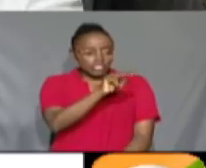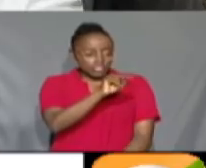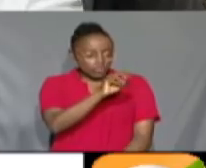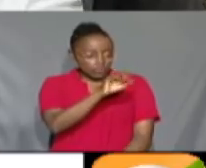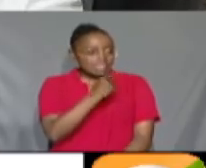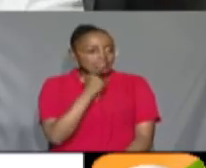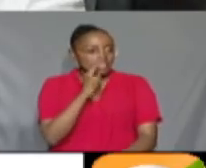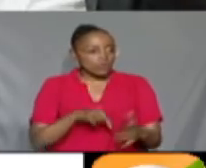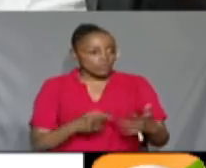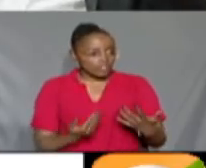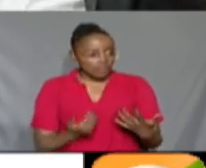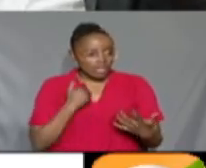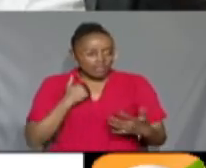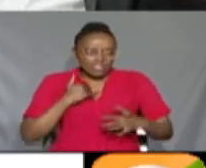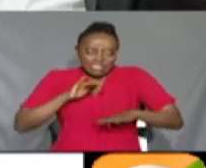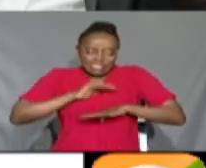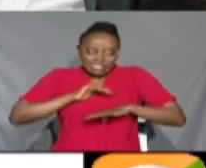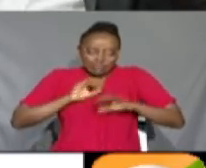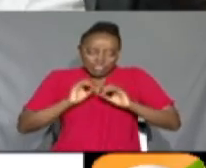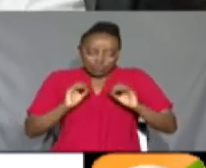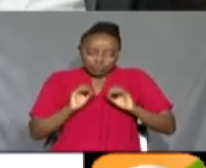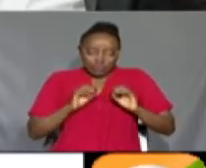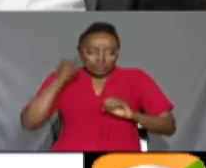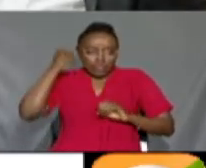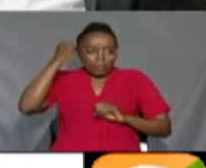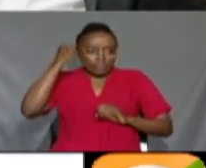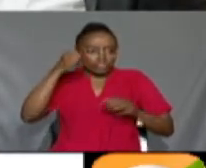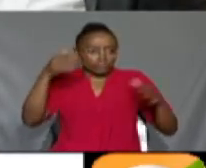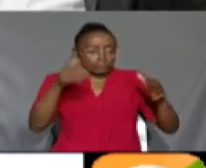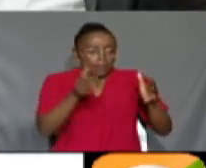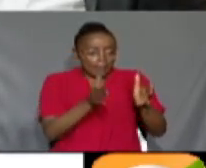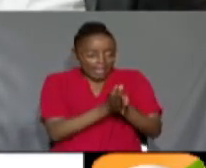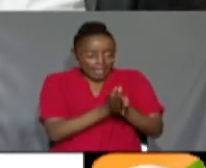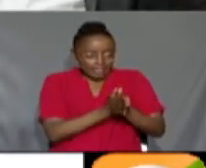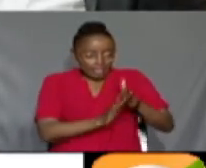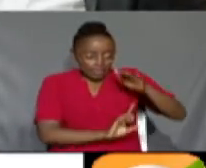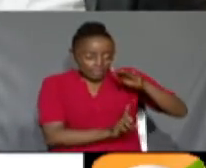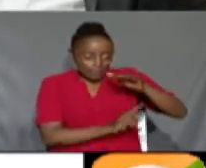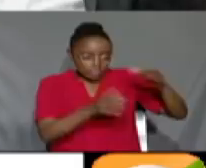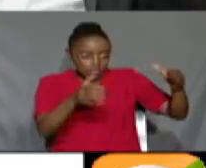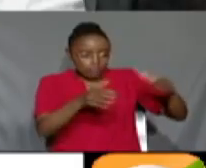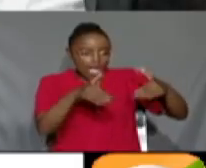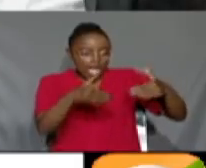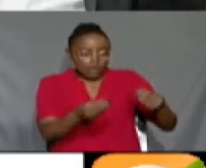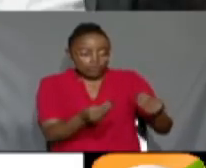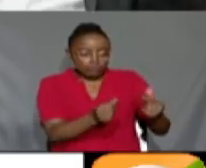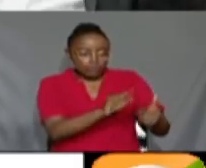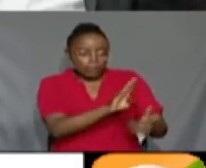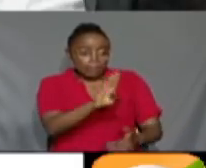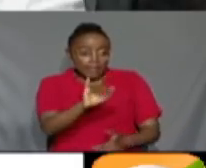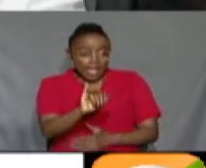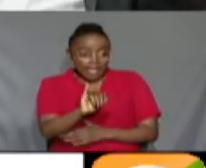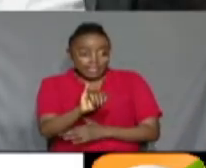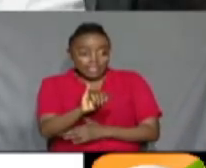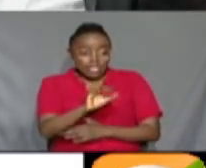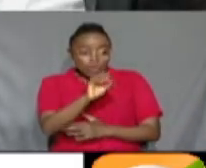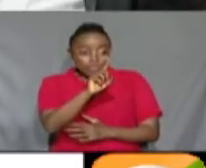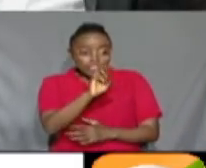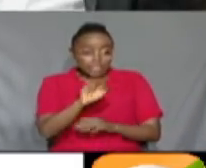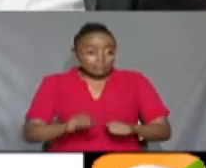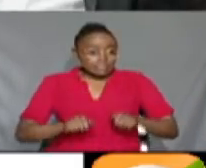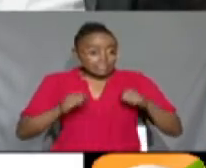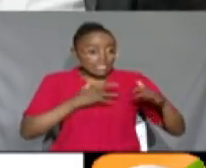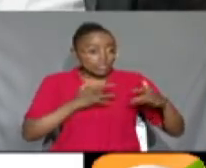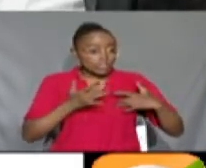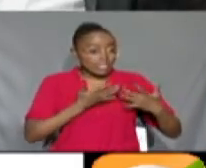the dissatisfaction by some in the political class at the executive and the way it's tackled in the BBI. Does ODM share any of those